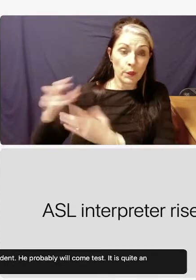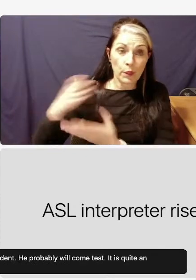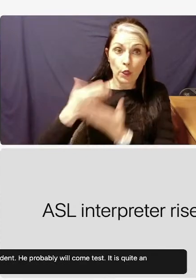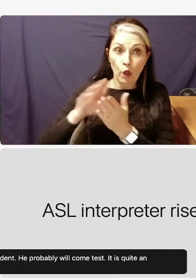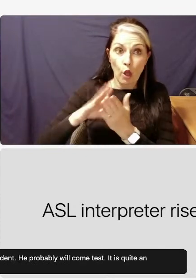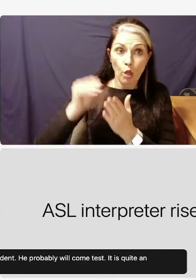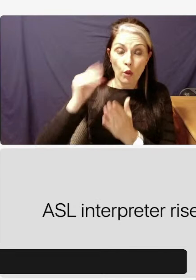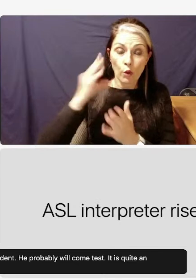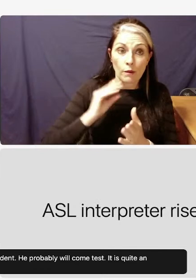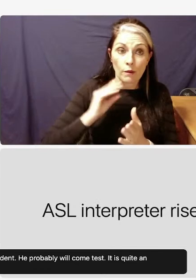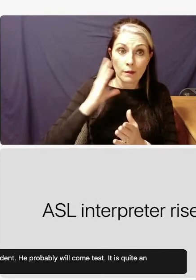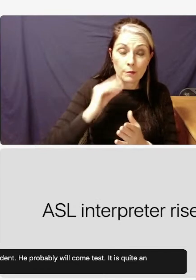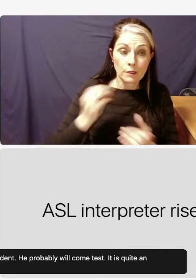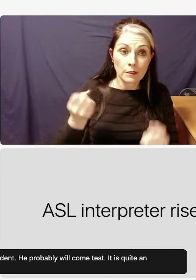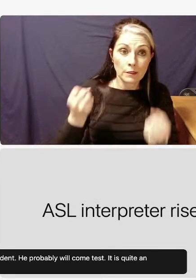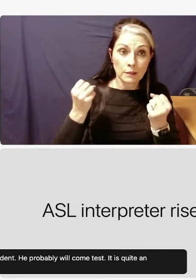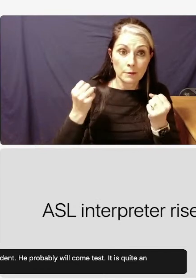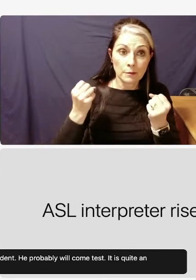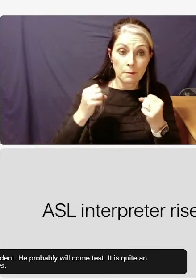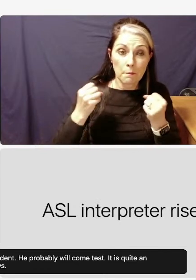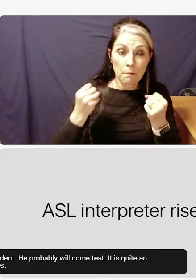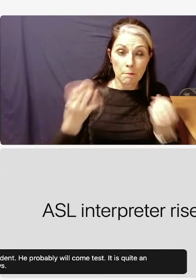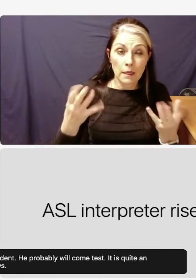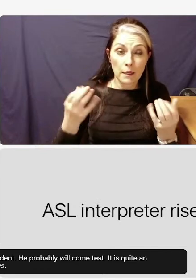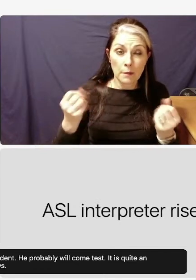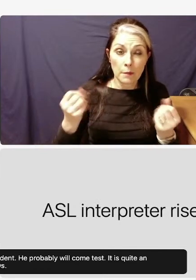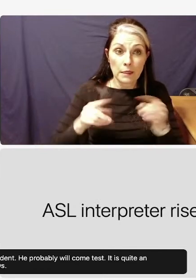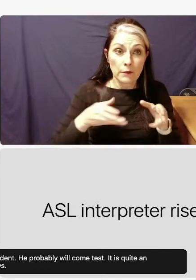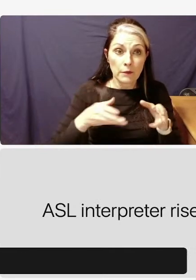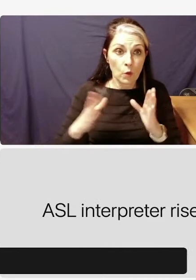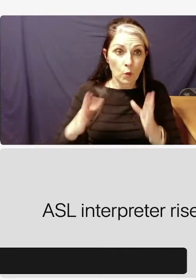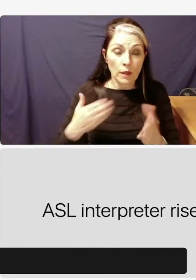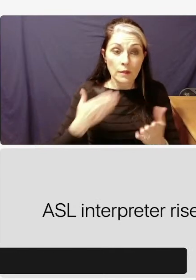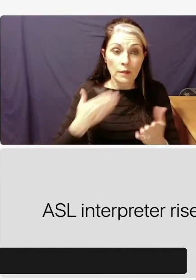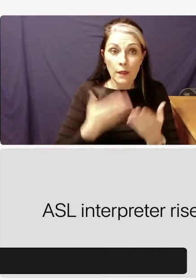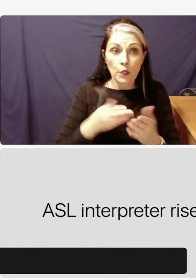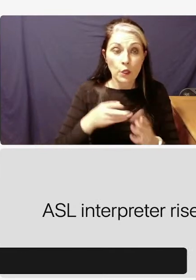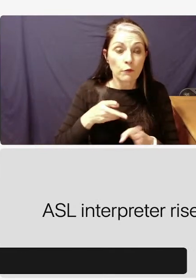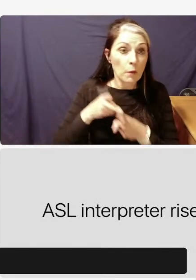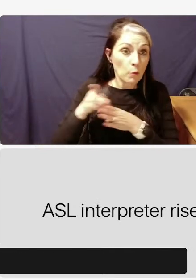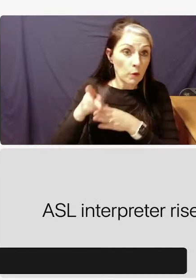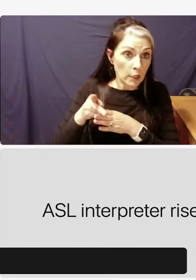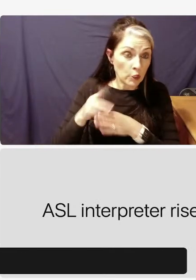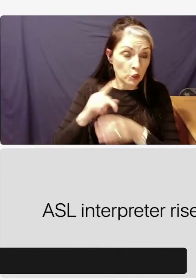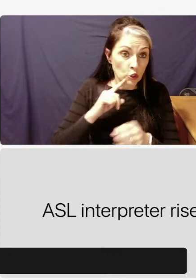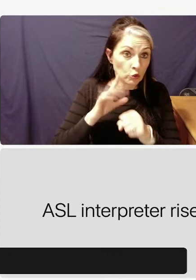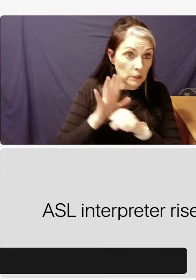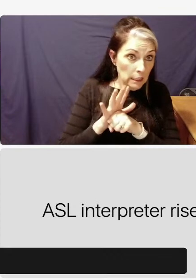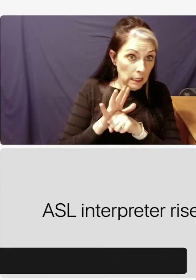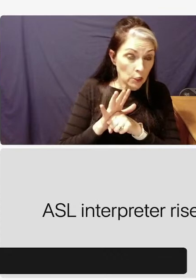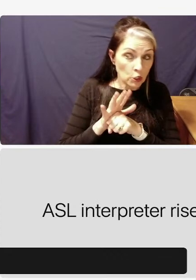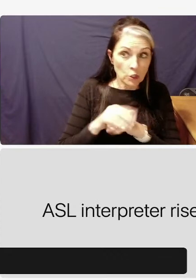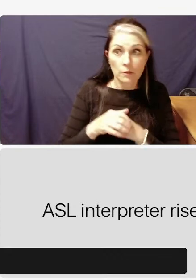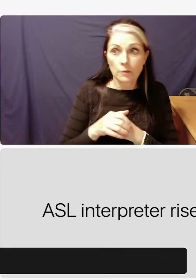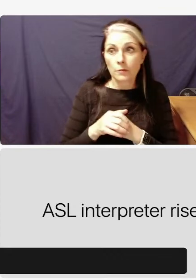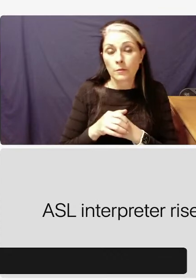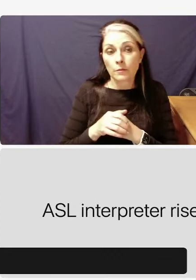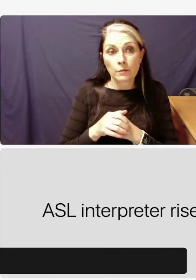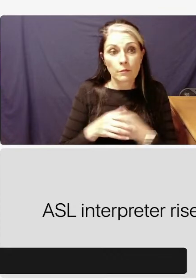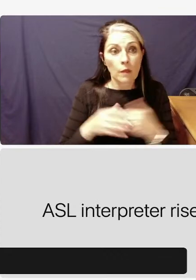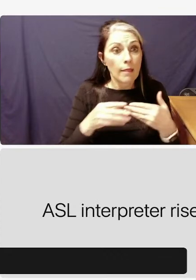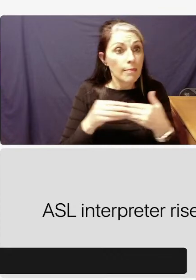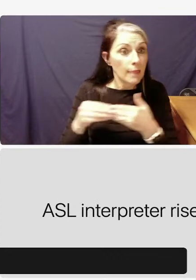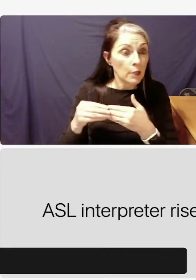experience in many many ways so thank you for your professionalism your dedication and your